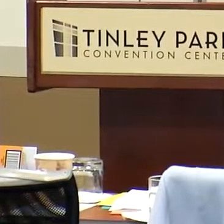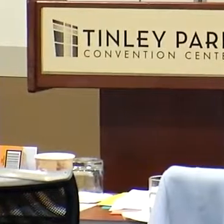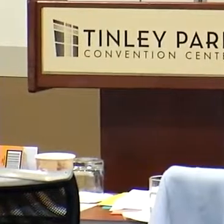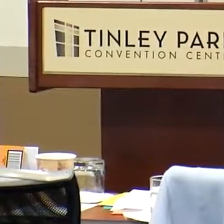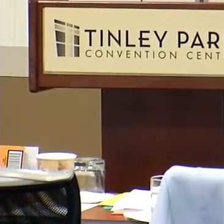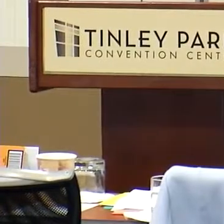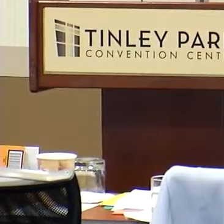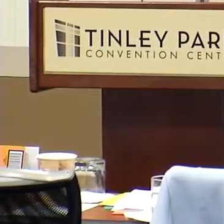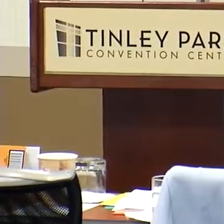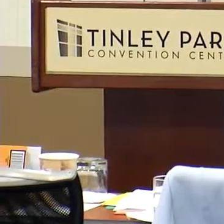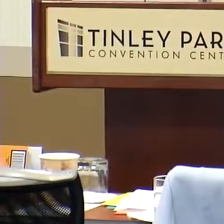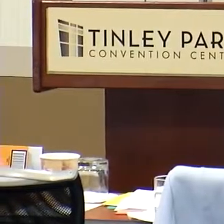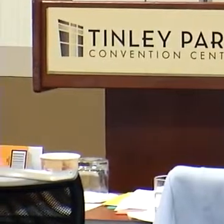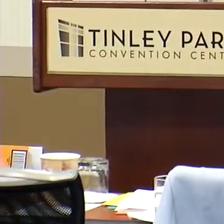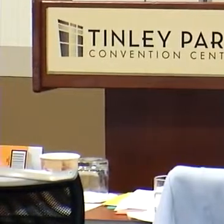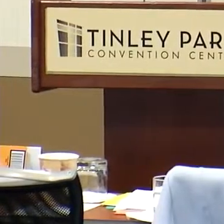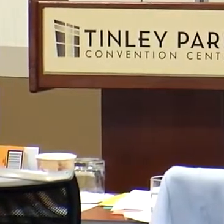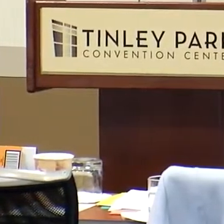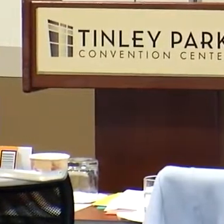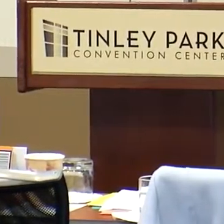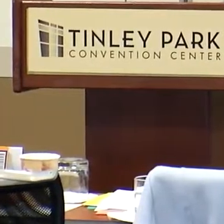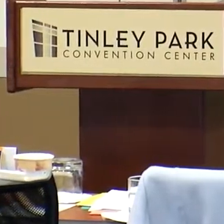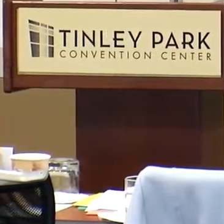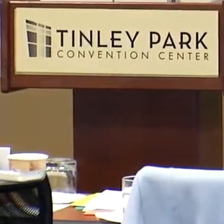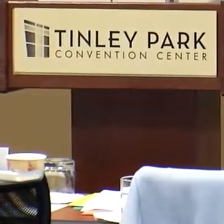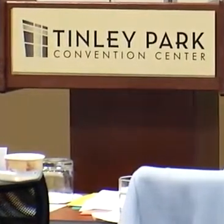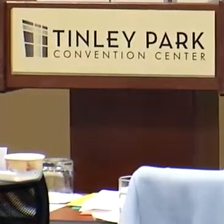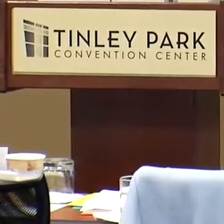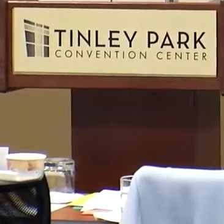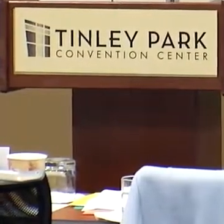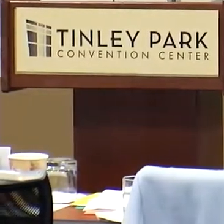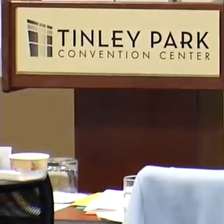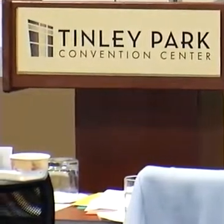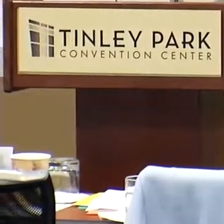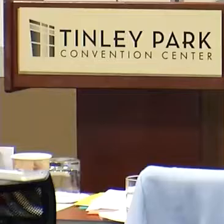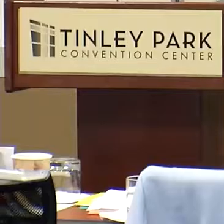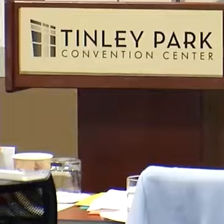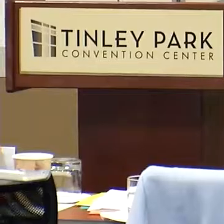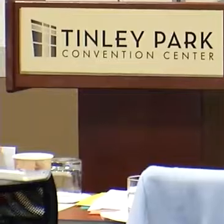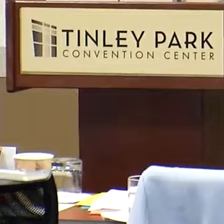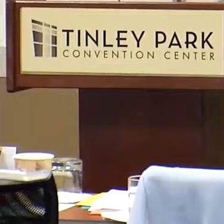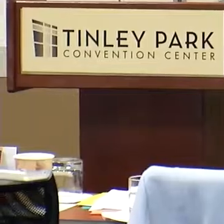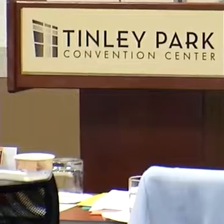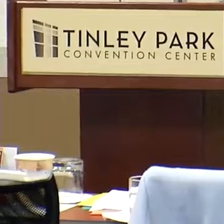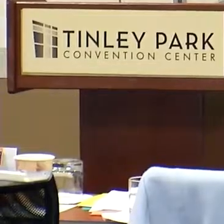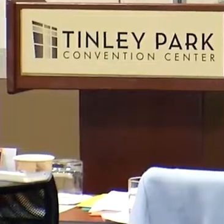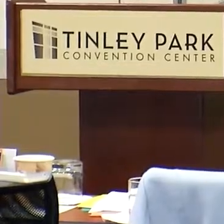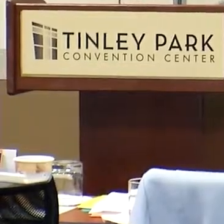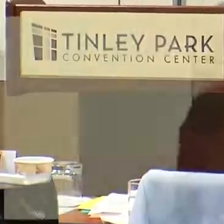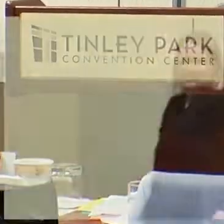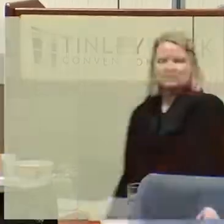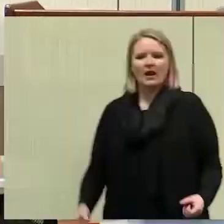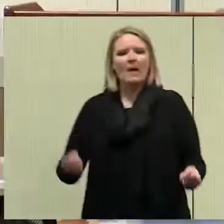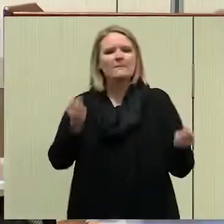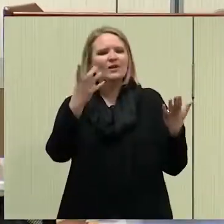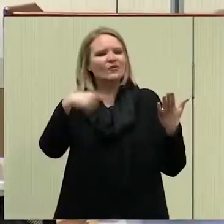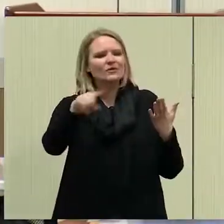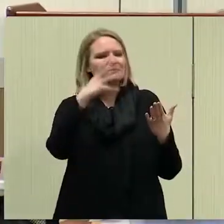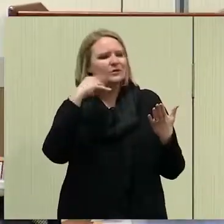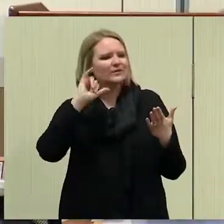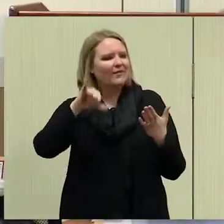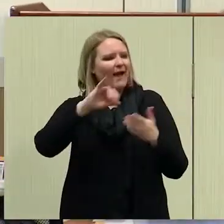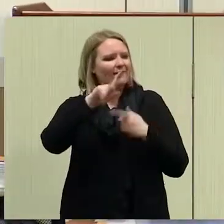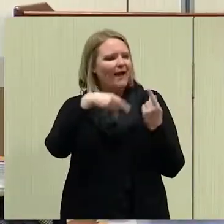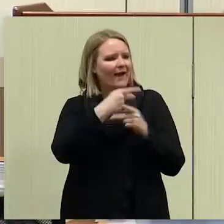Okay, let's talk about some ideas you came up with. How many of you have ever had a child like this, the wet noodle? Yeah.